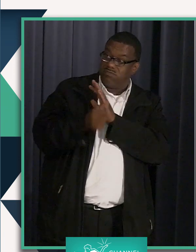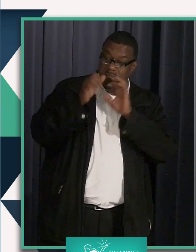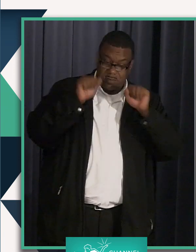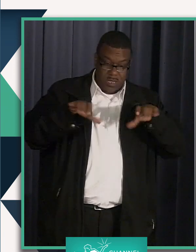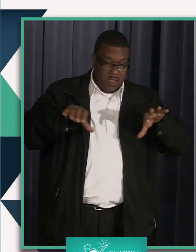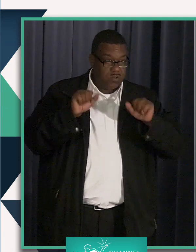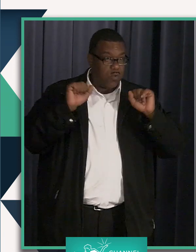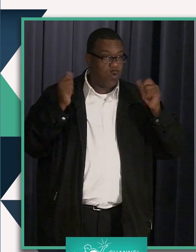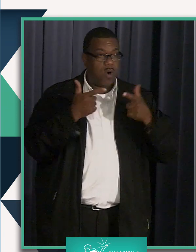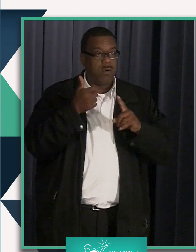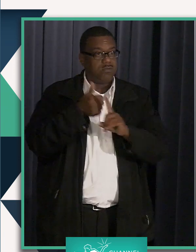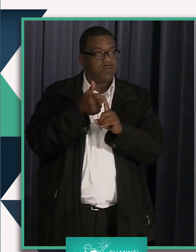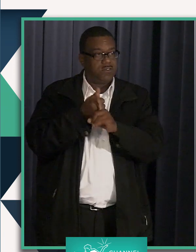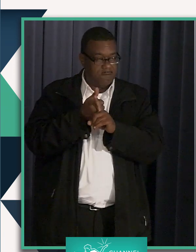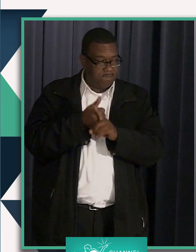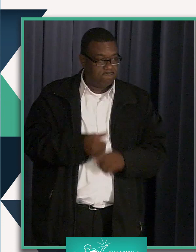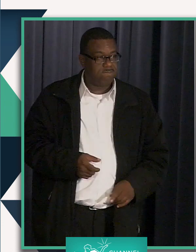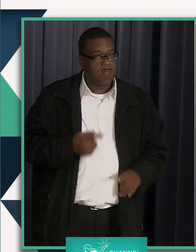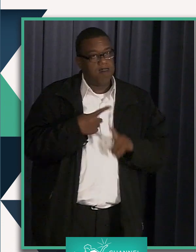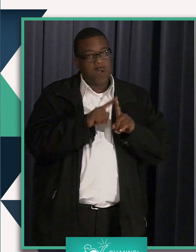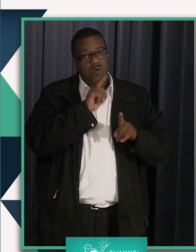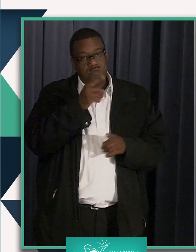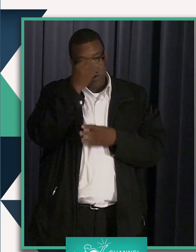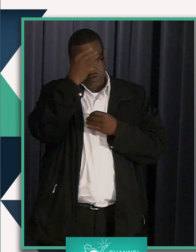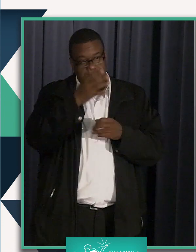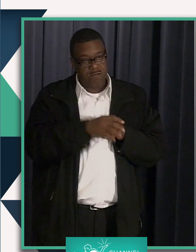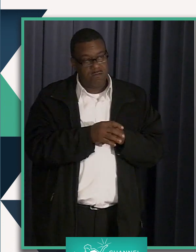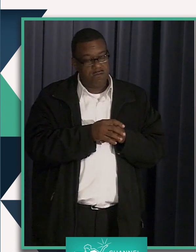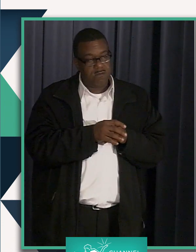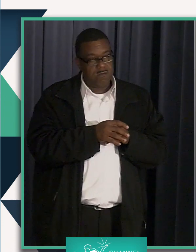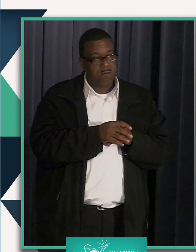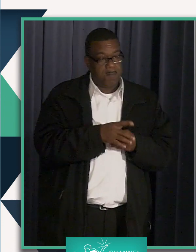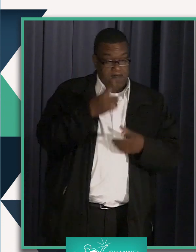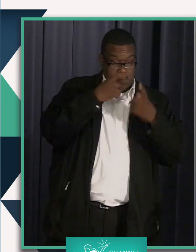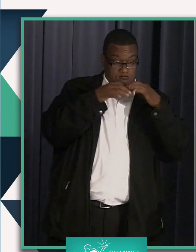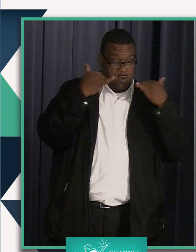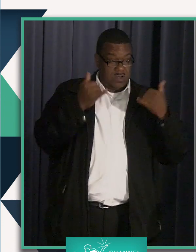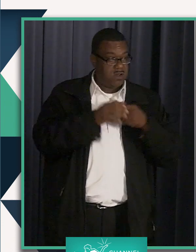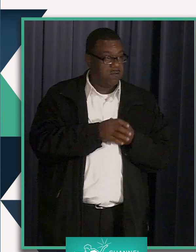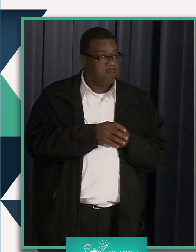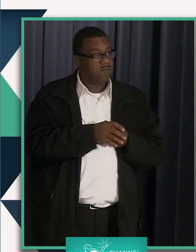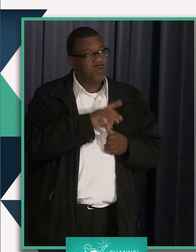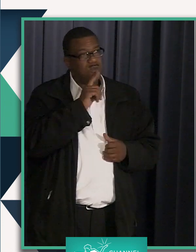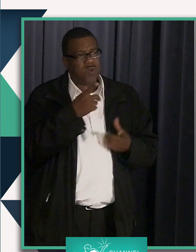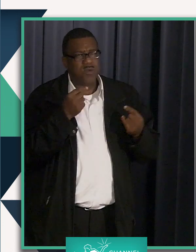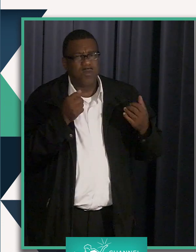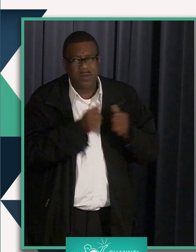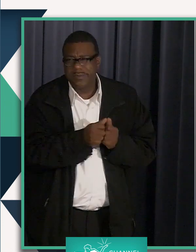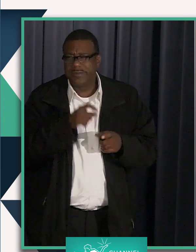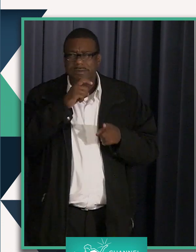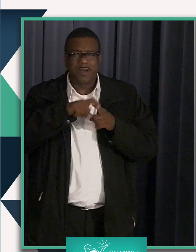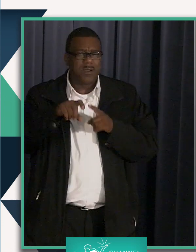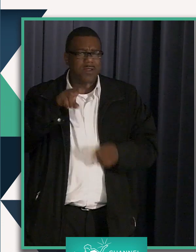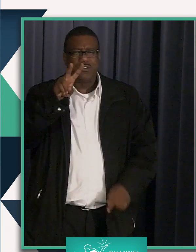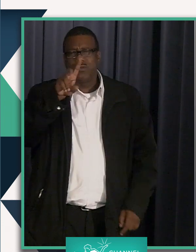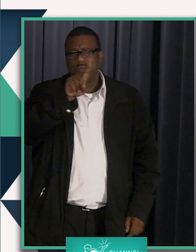do all this stuff yourself, but I would say the questions you're asking, just dial 211 or